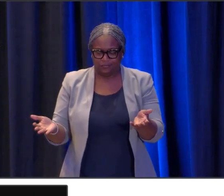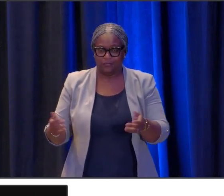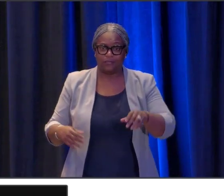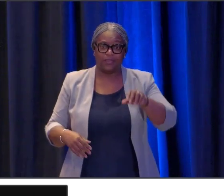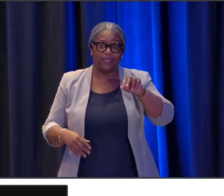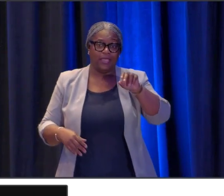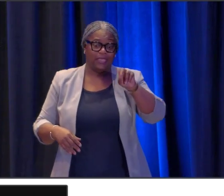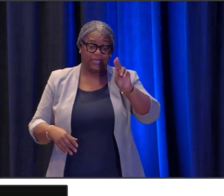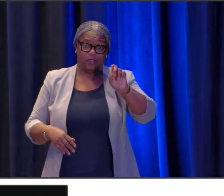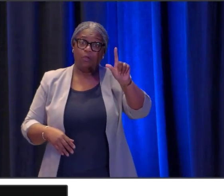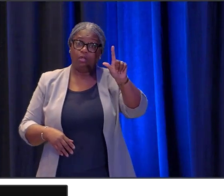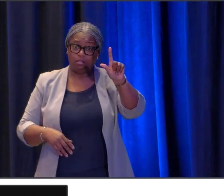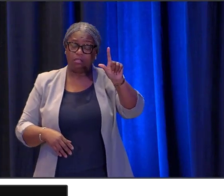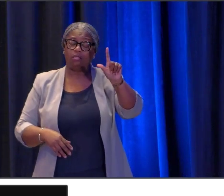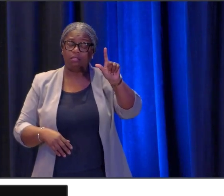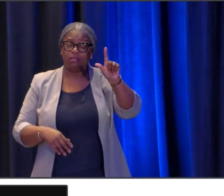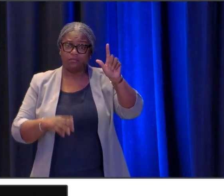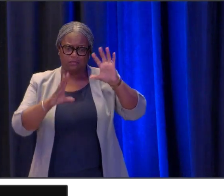Nickel is in a great